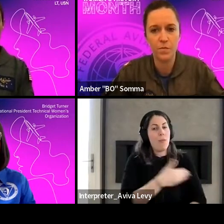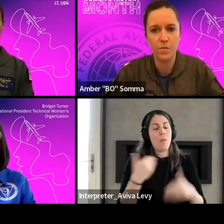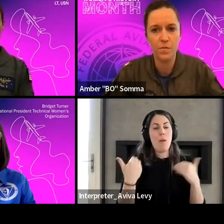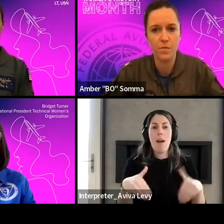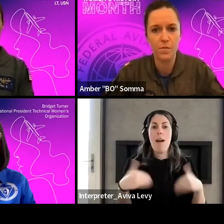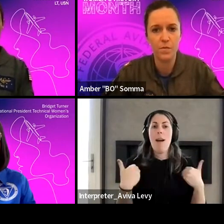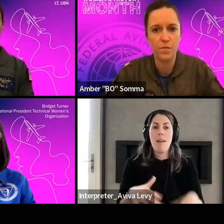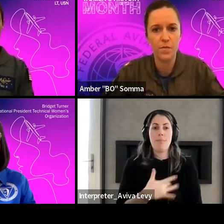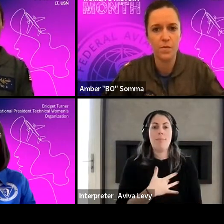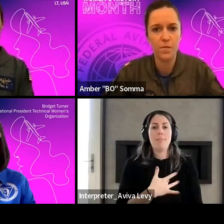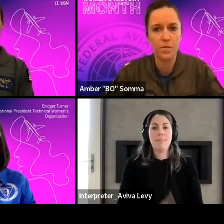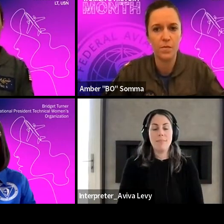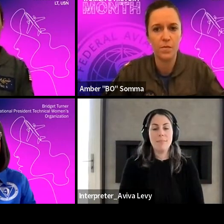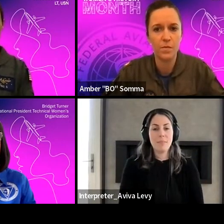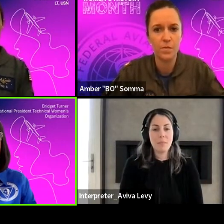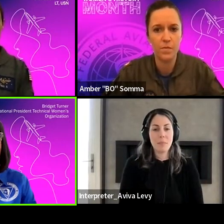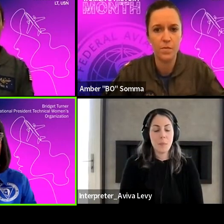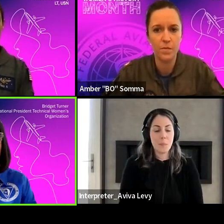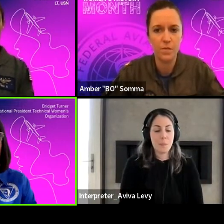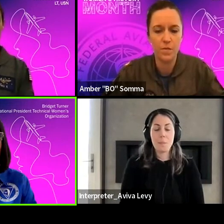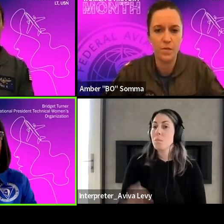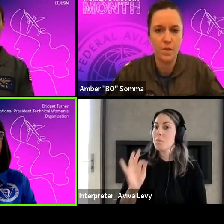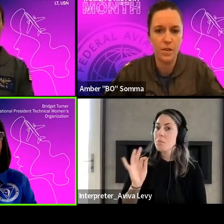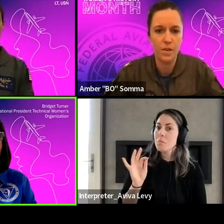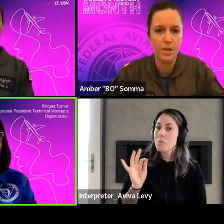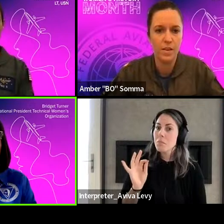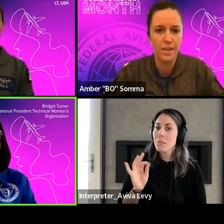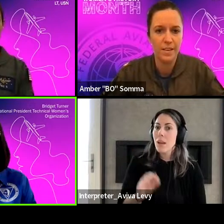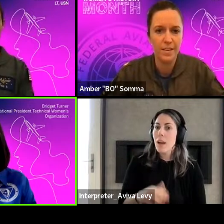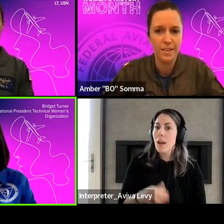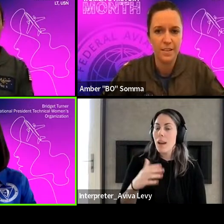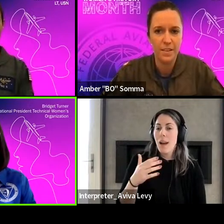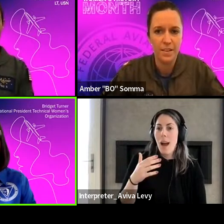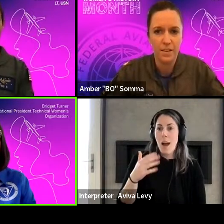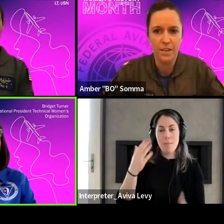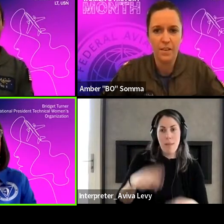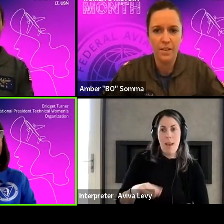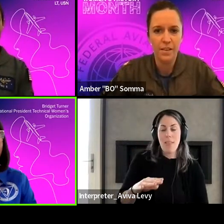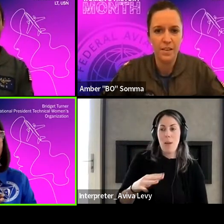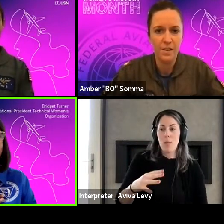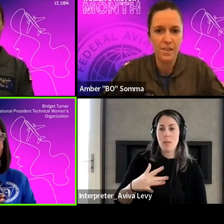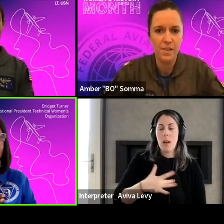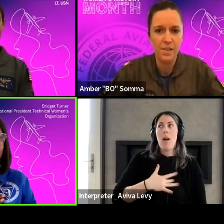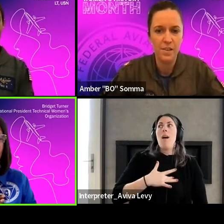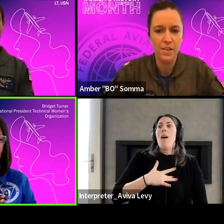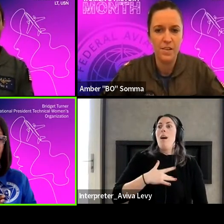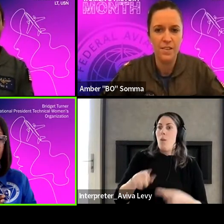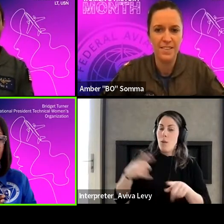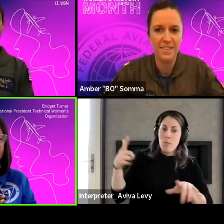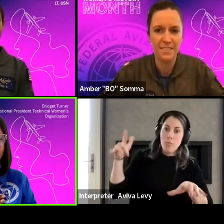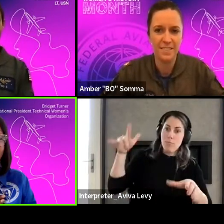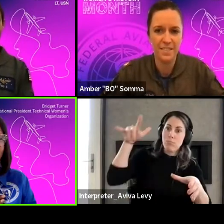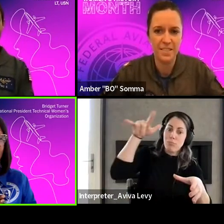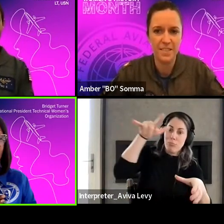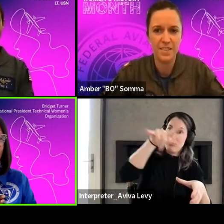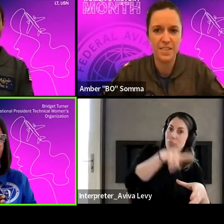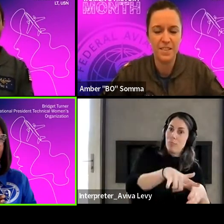point. So I bet that was a breathtaking, just laying on the ships. I'm going to say this, I see it in the movies, but to actually do it, I